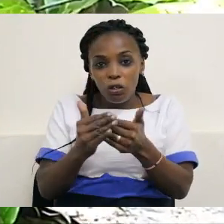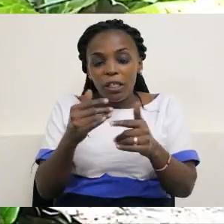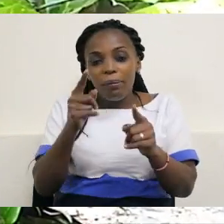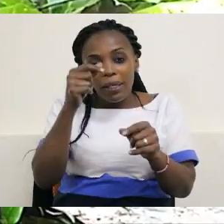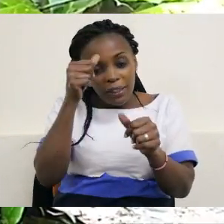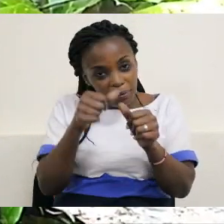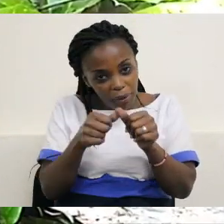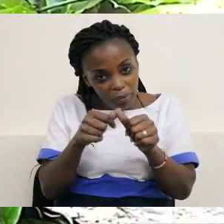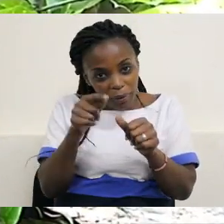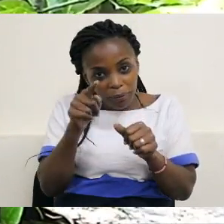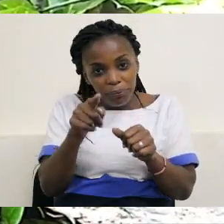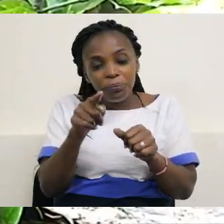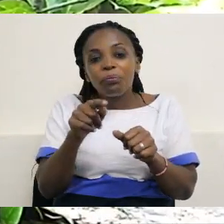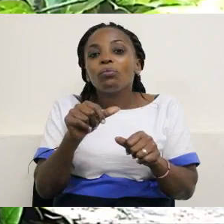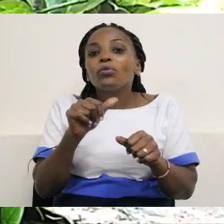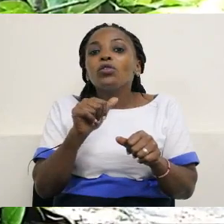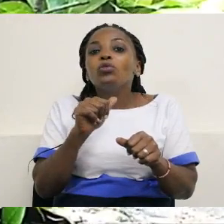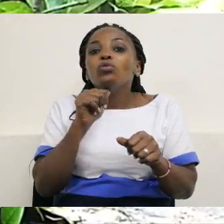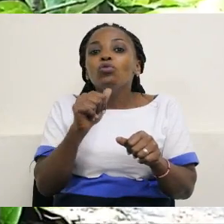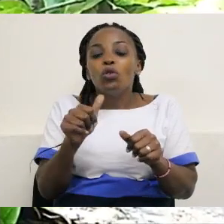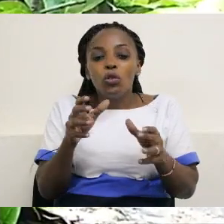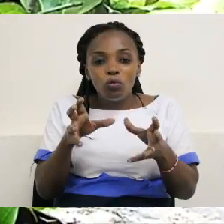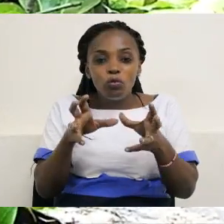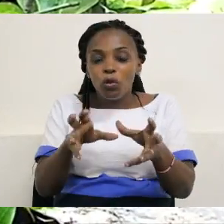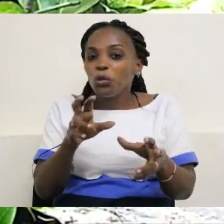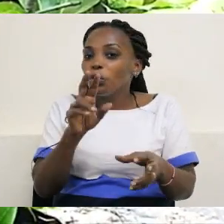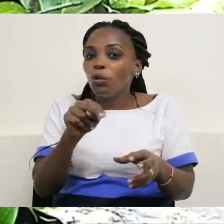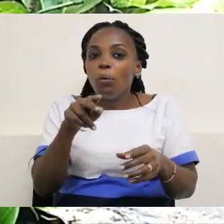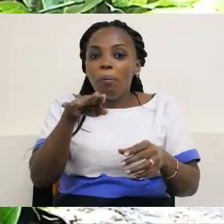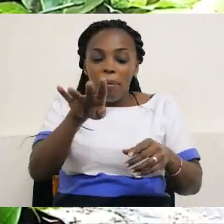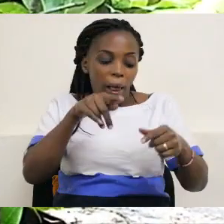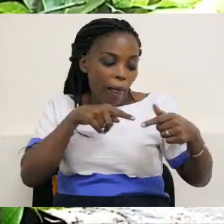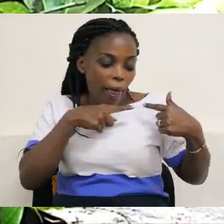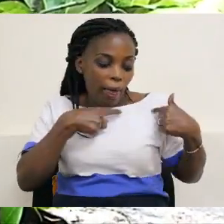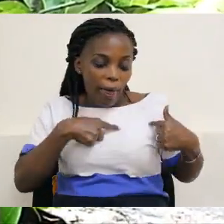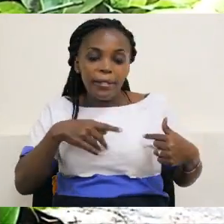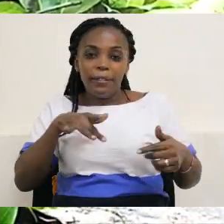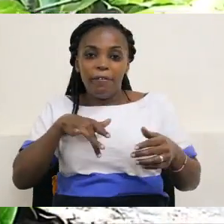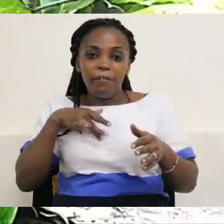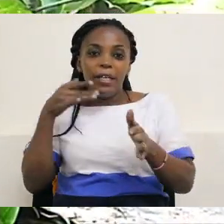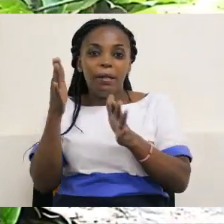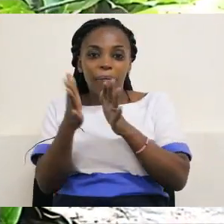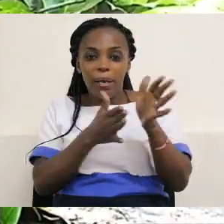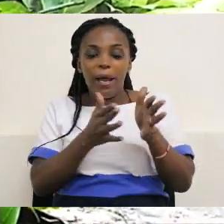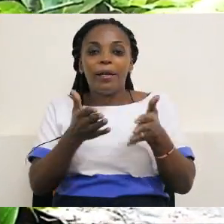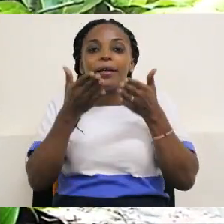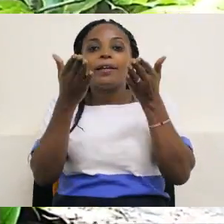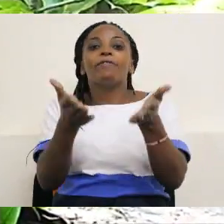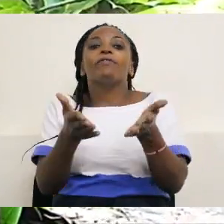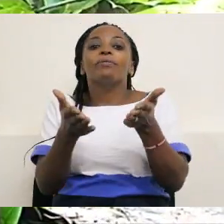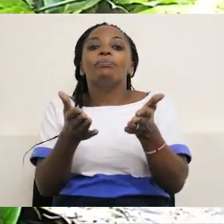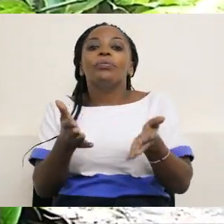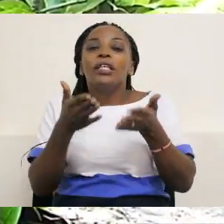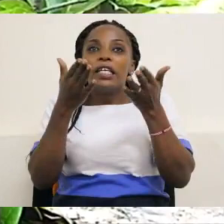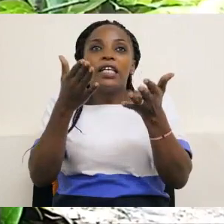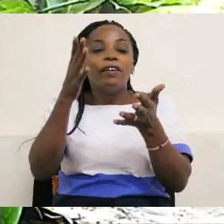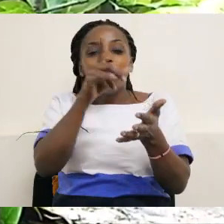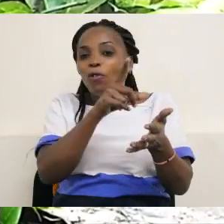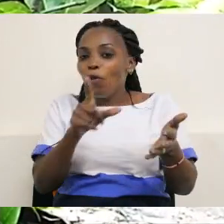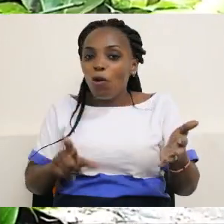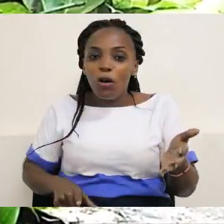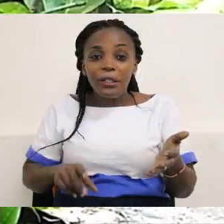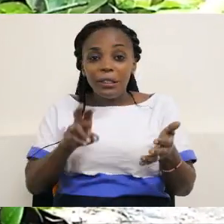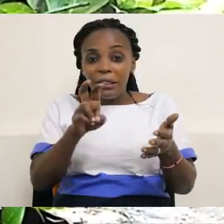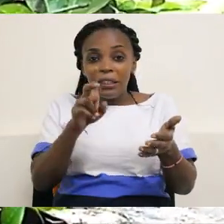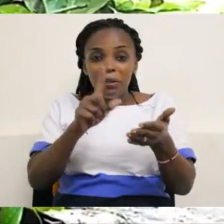just remember, not under compulsion, but what you have purposed in your heart to give. Give to the Lord and you